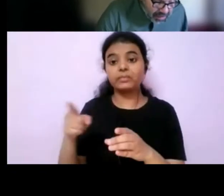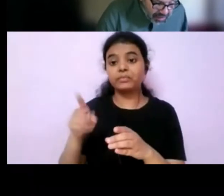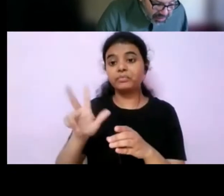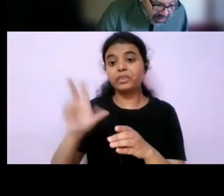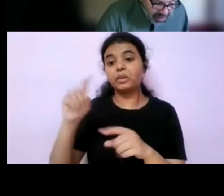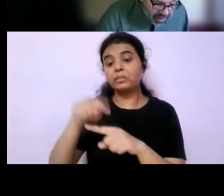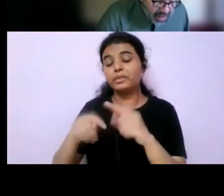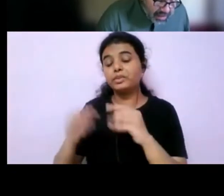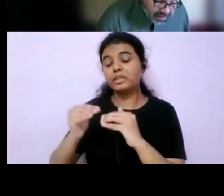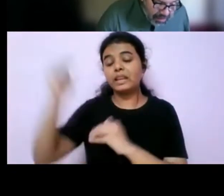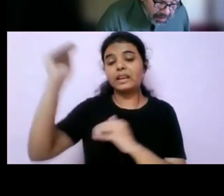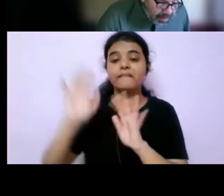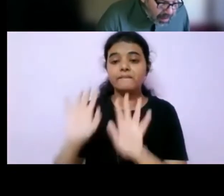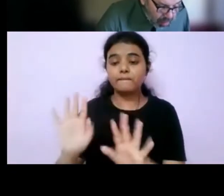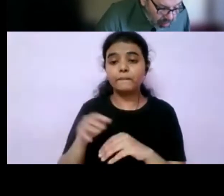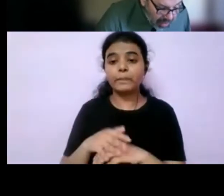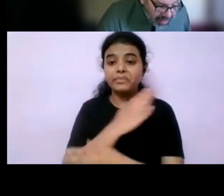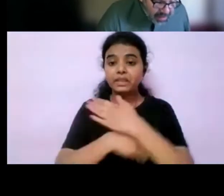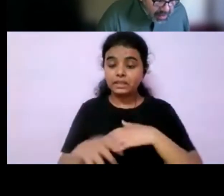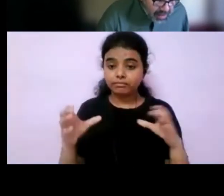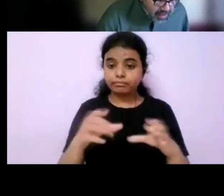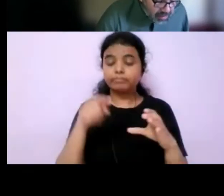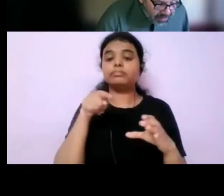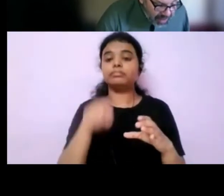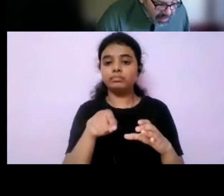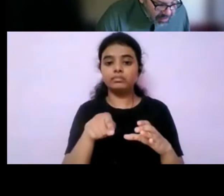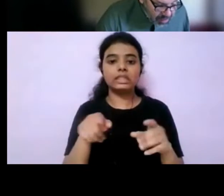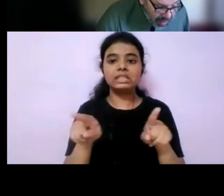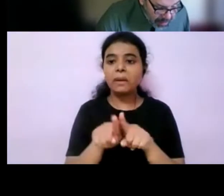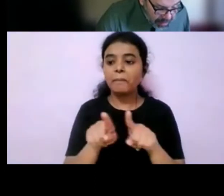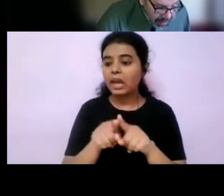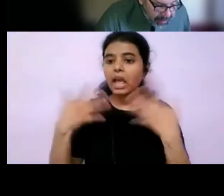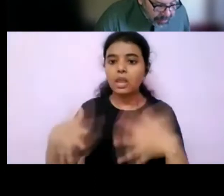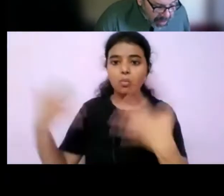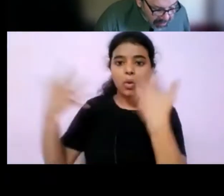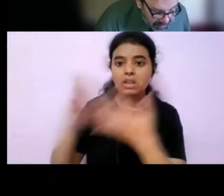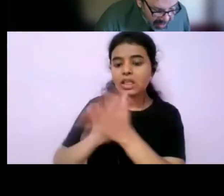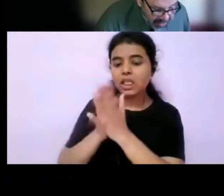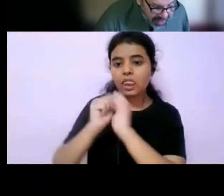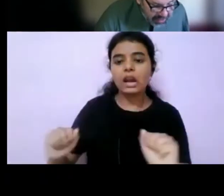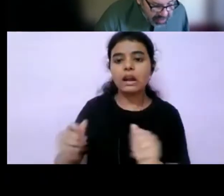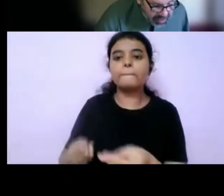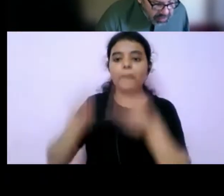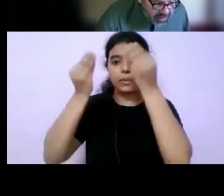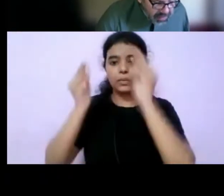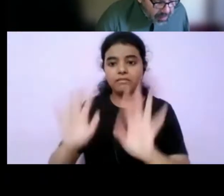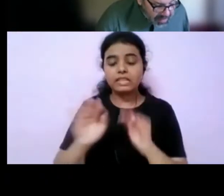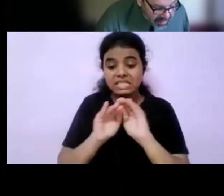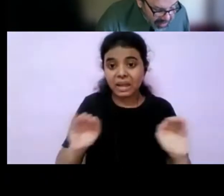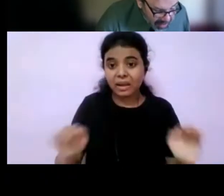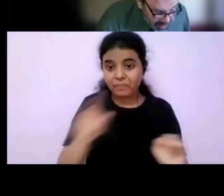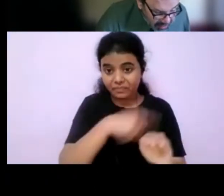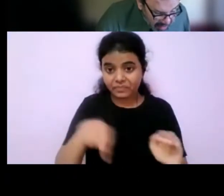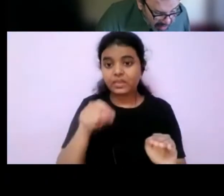some countries. Disabled people are more likely to be the victims of violence or rape. That violence against children with